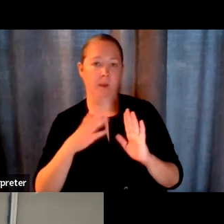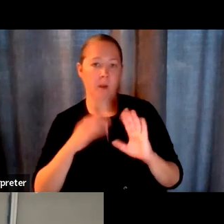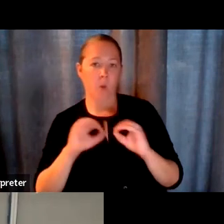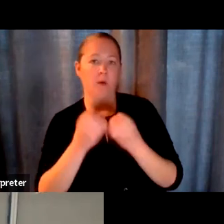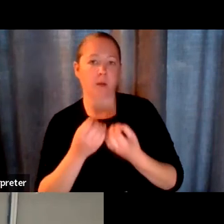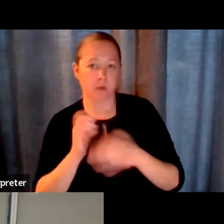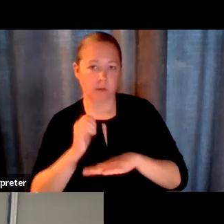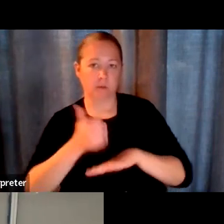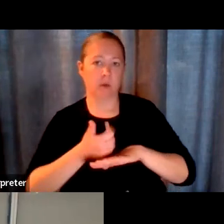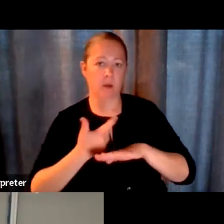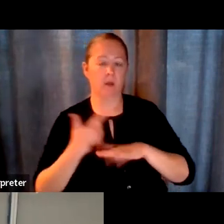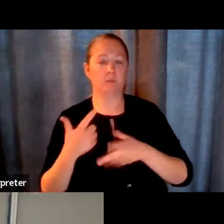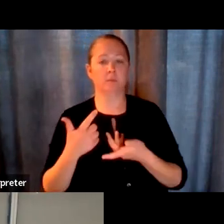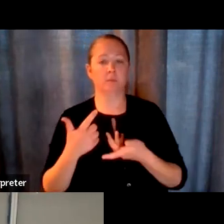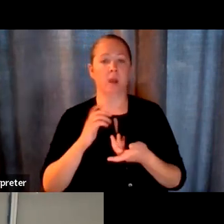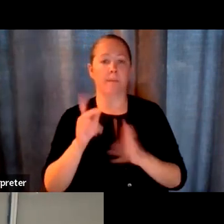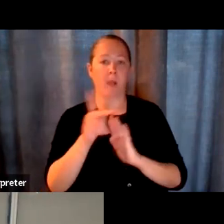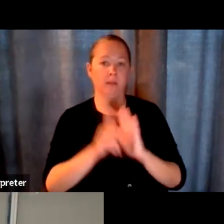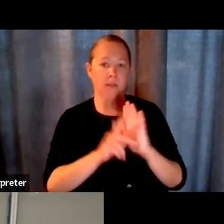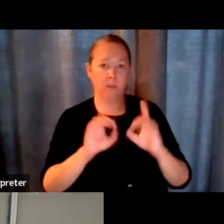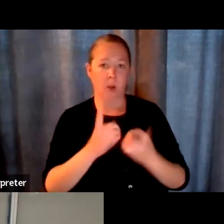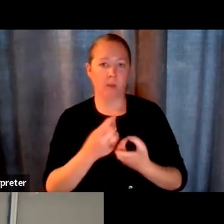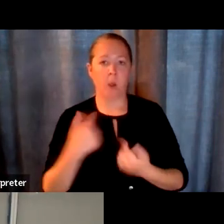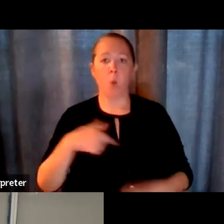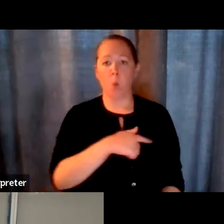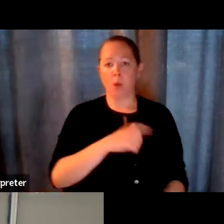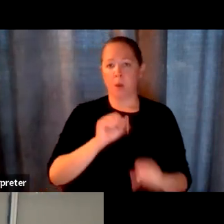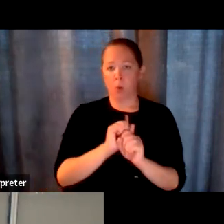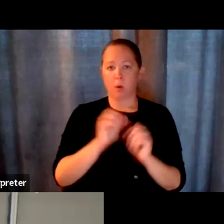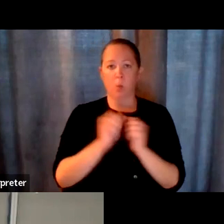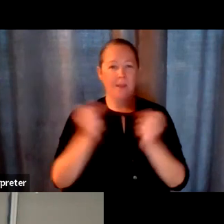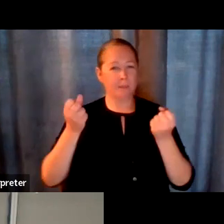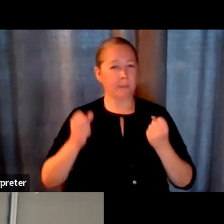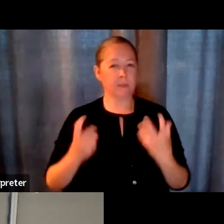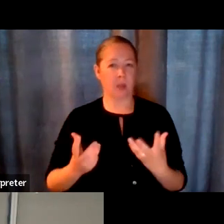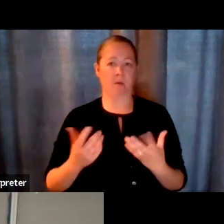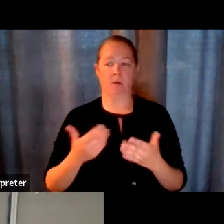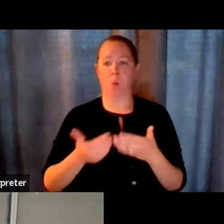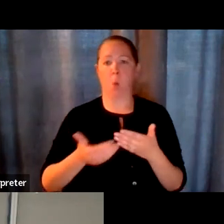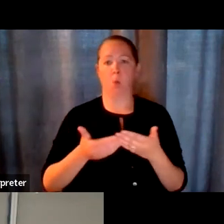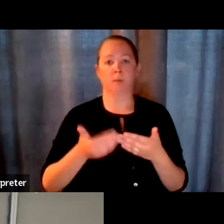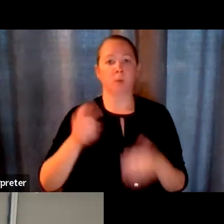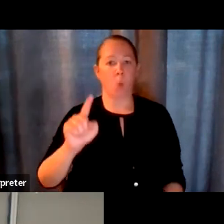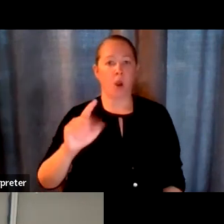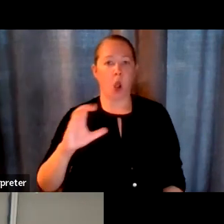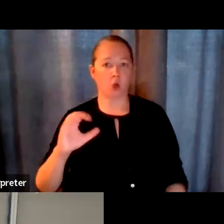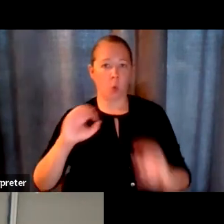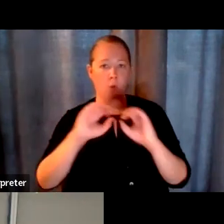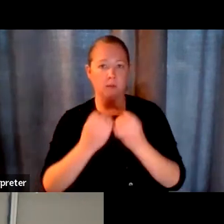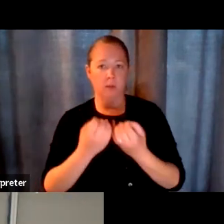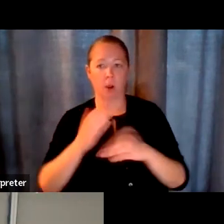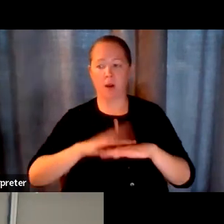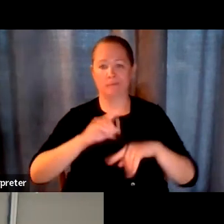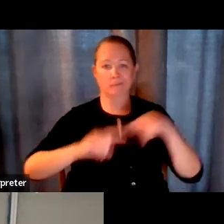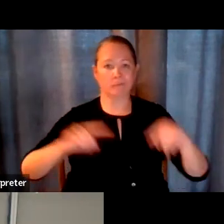policy department. But we work with dozens, if not close to 100 organizations on all different